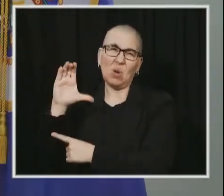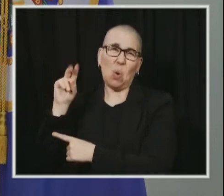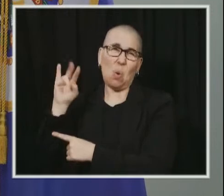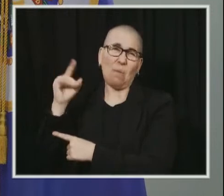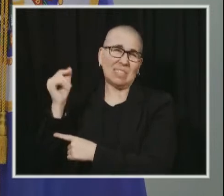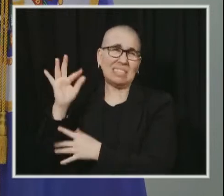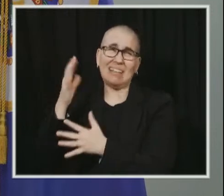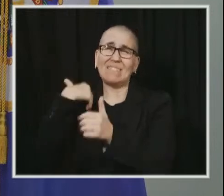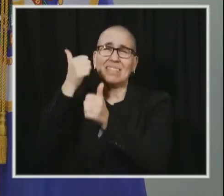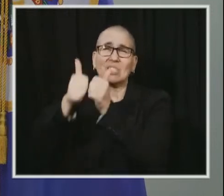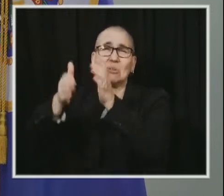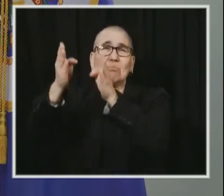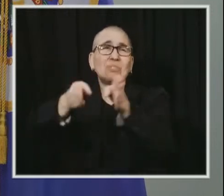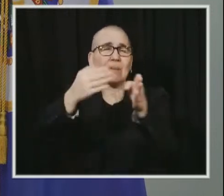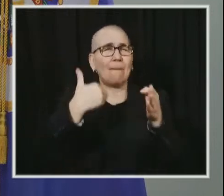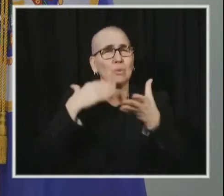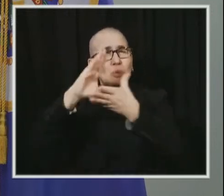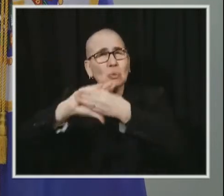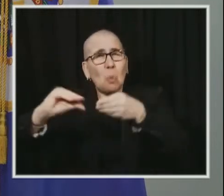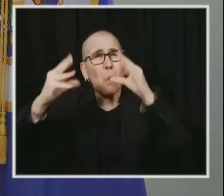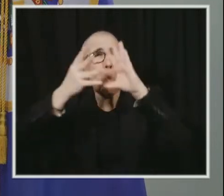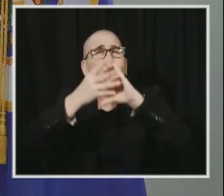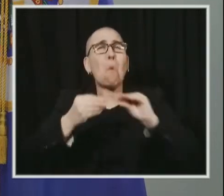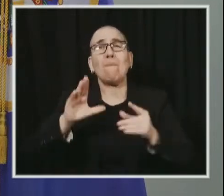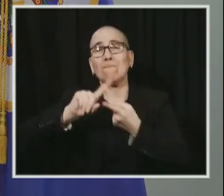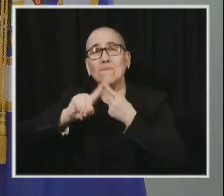or friends who've lost their lives to COVID-19.